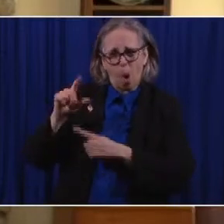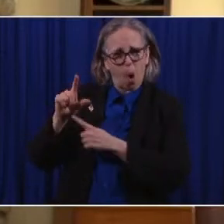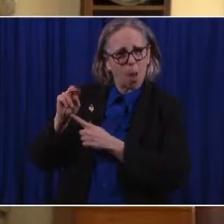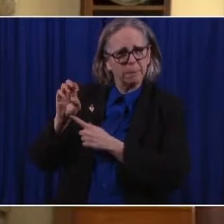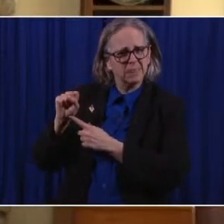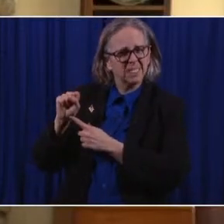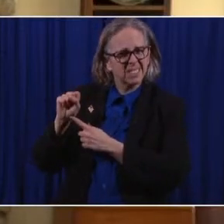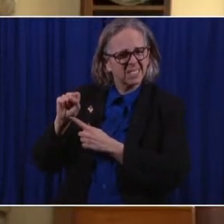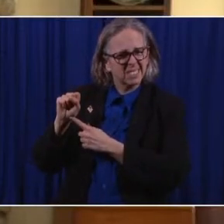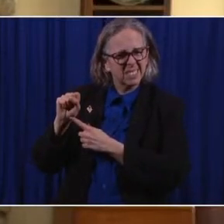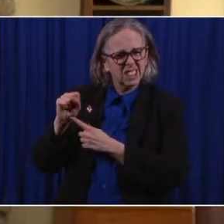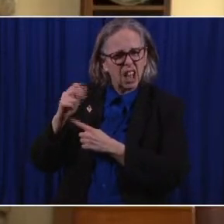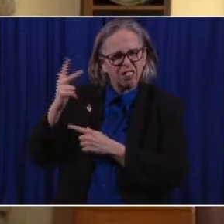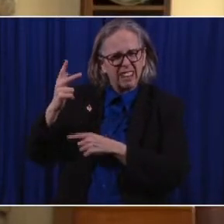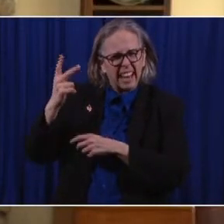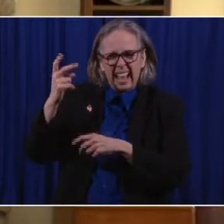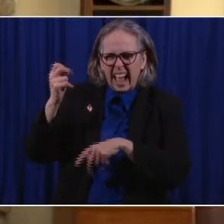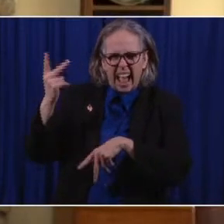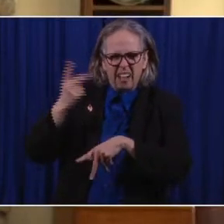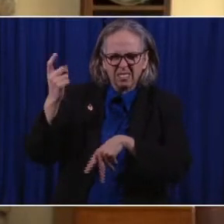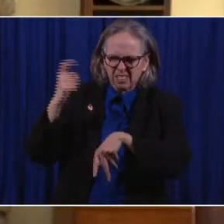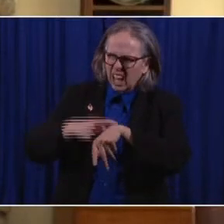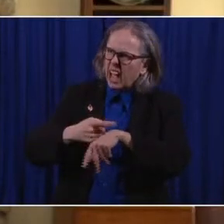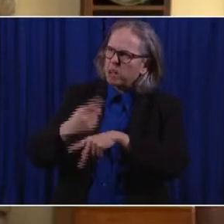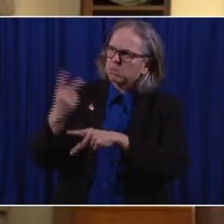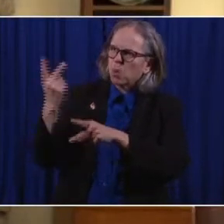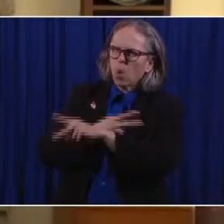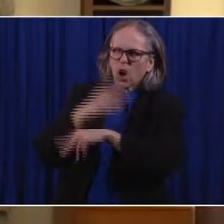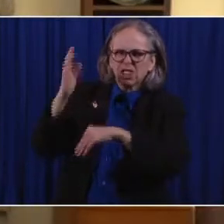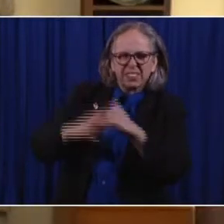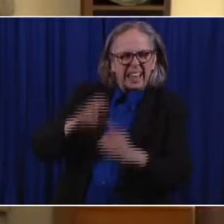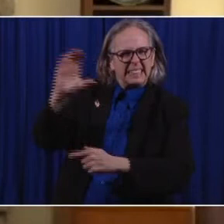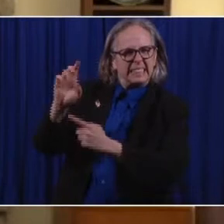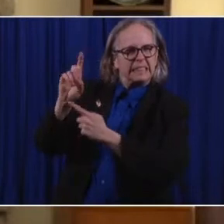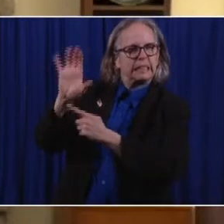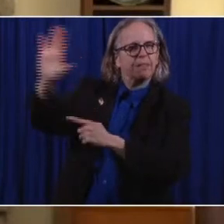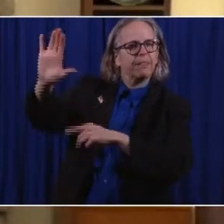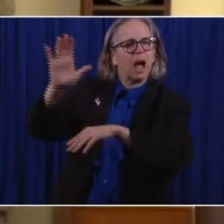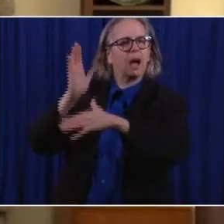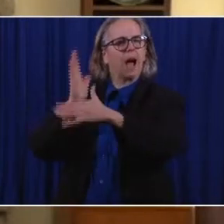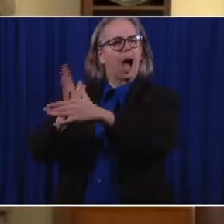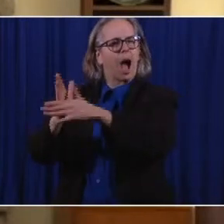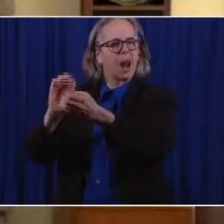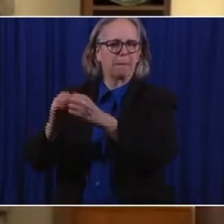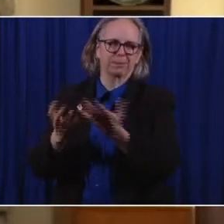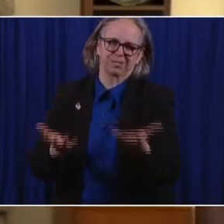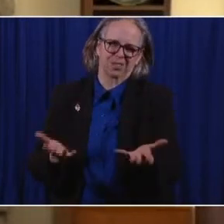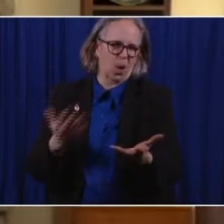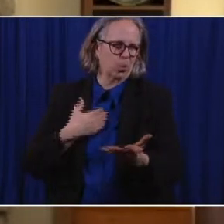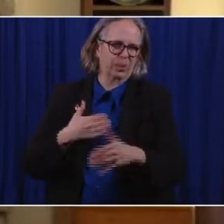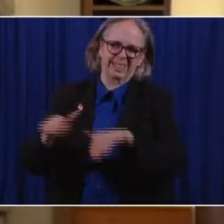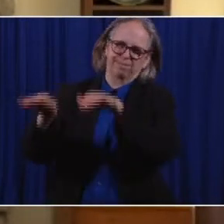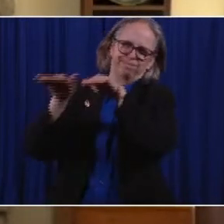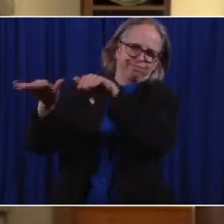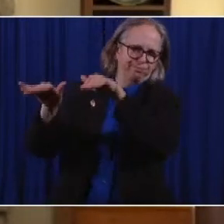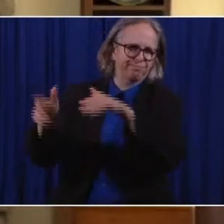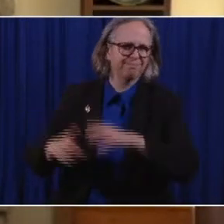times the high incident level. So everybody is very high. Eric, let's go to the next one. Okay, this is our